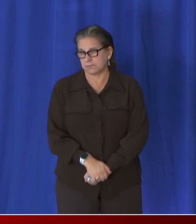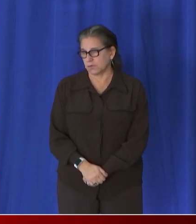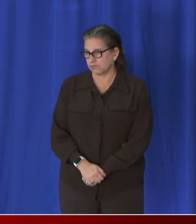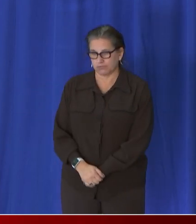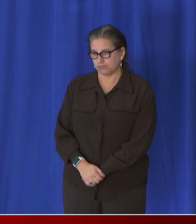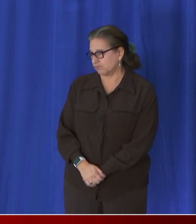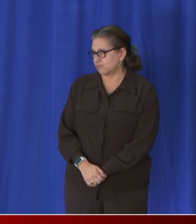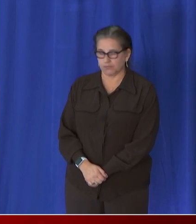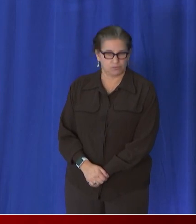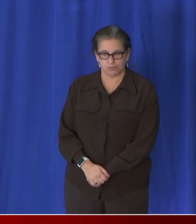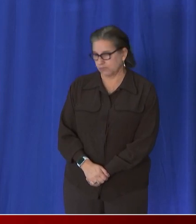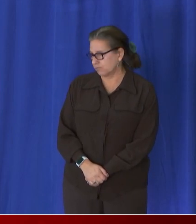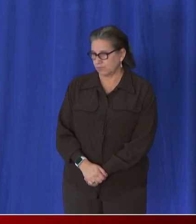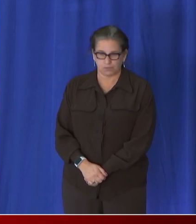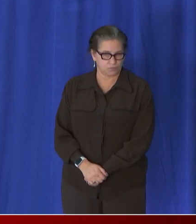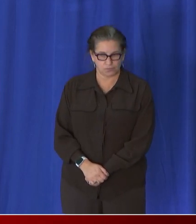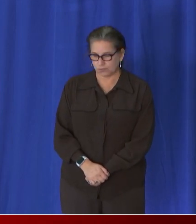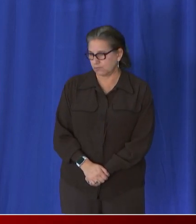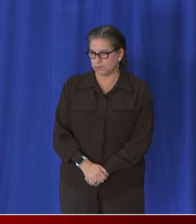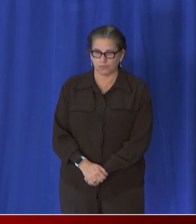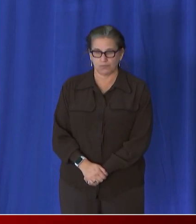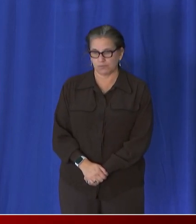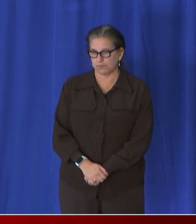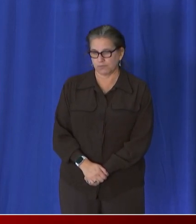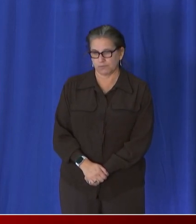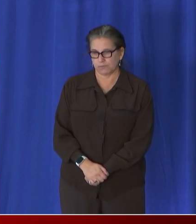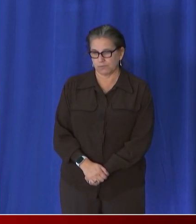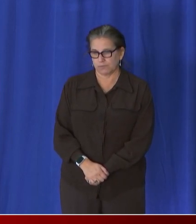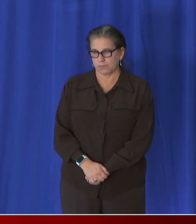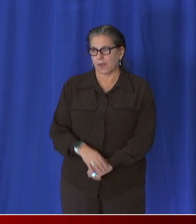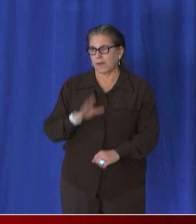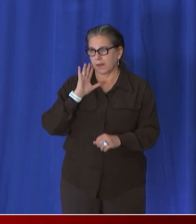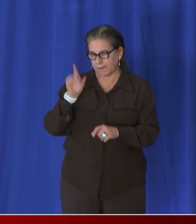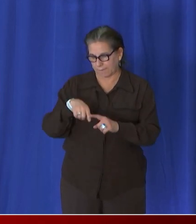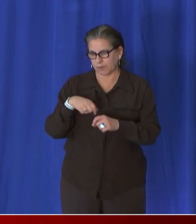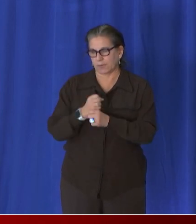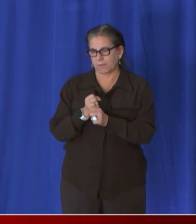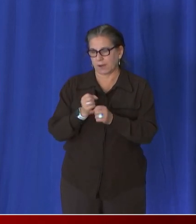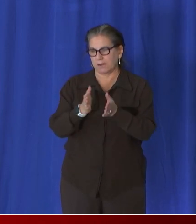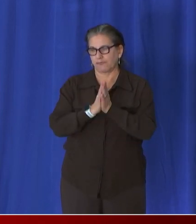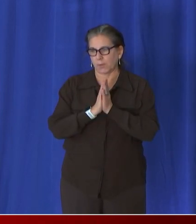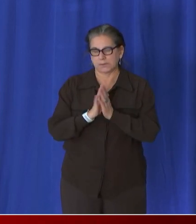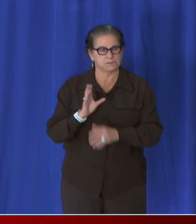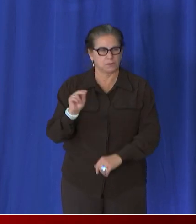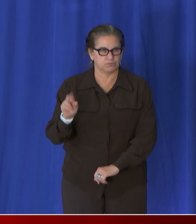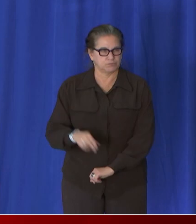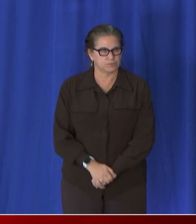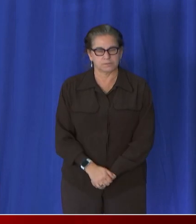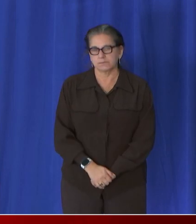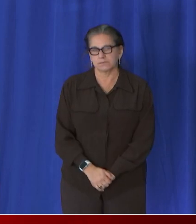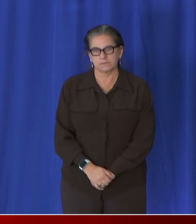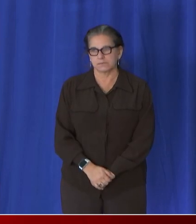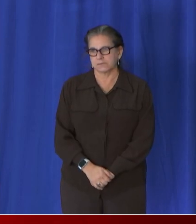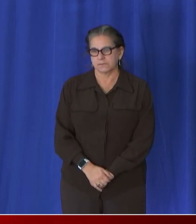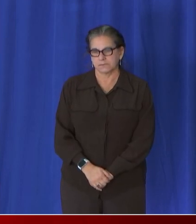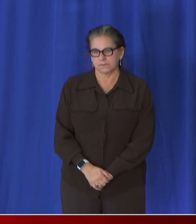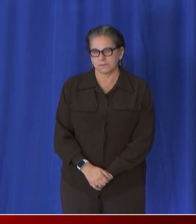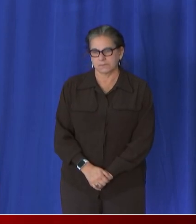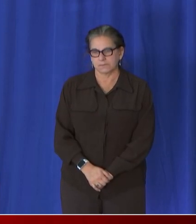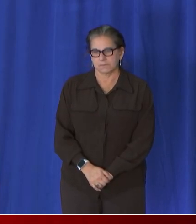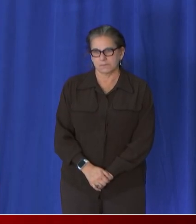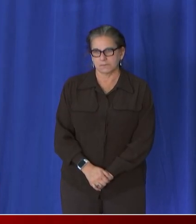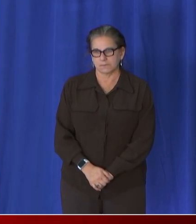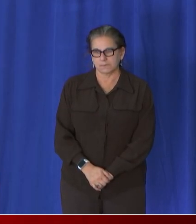that would be an additional request. Thank you. Okay, I'll take a few more questions. I'll start with Michael and